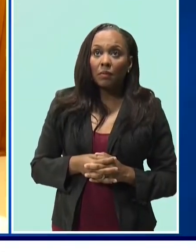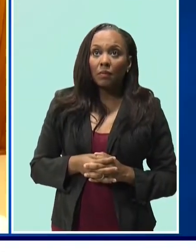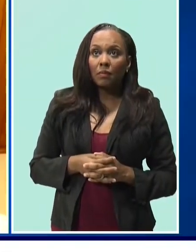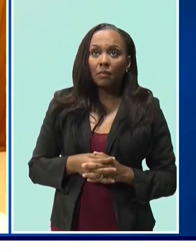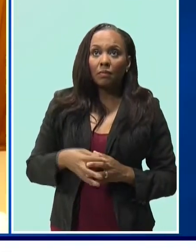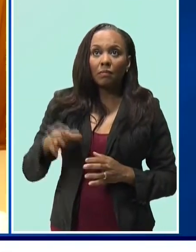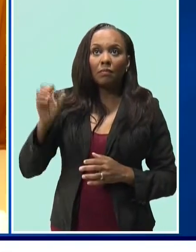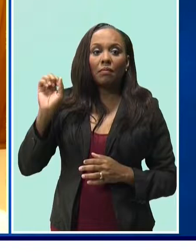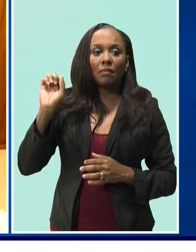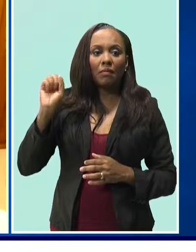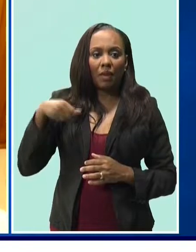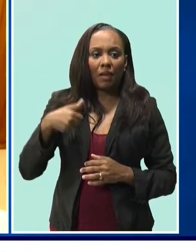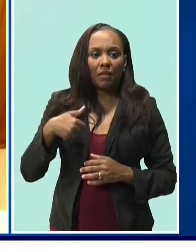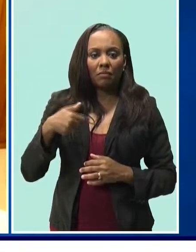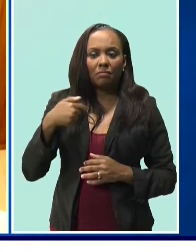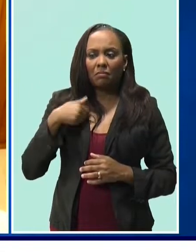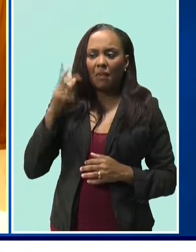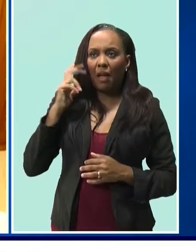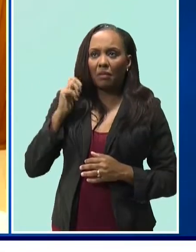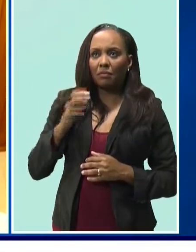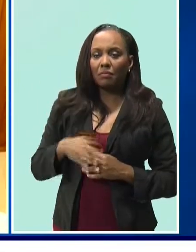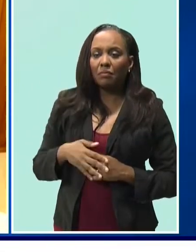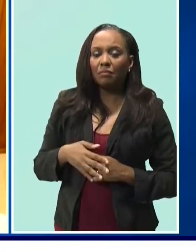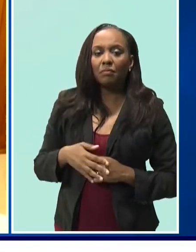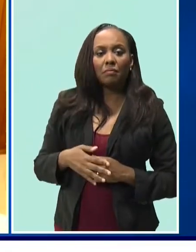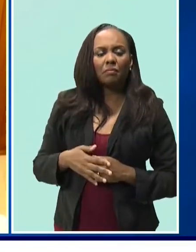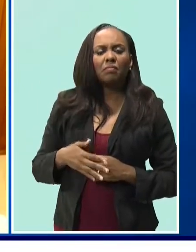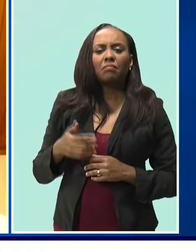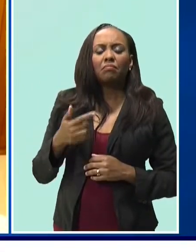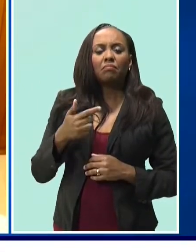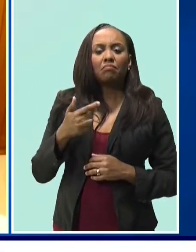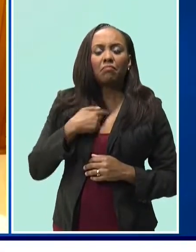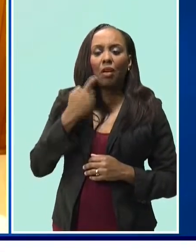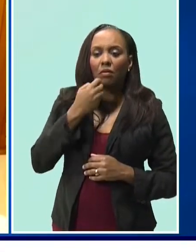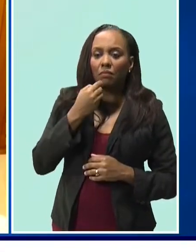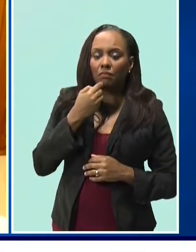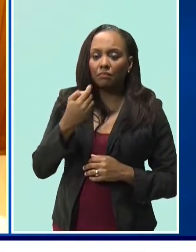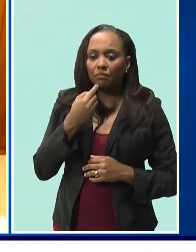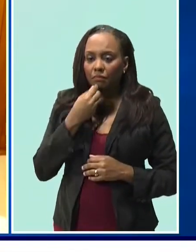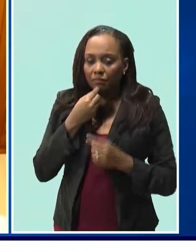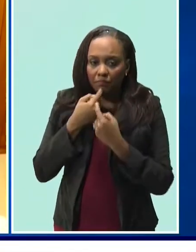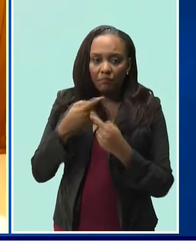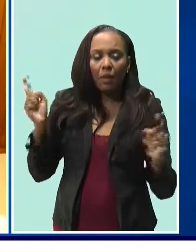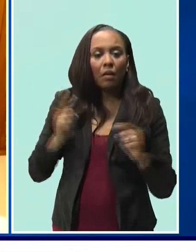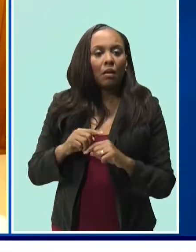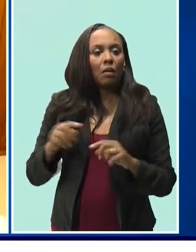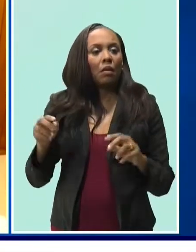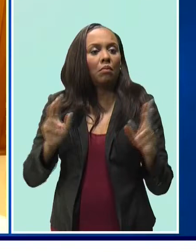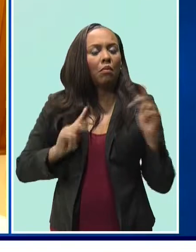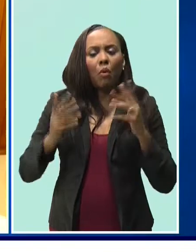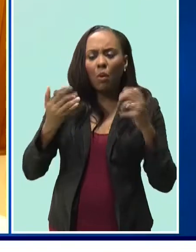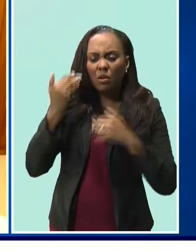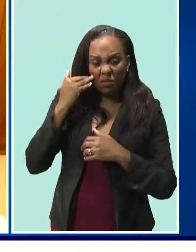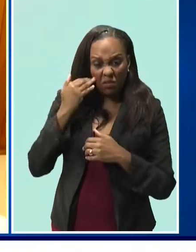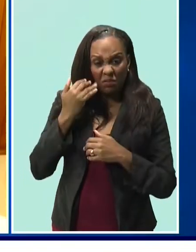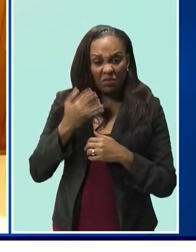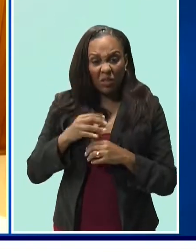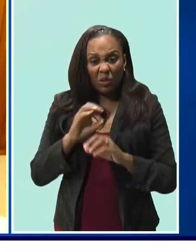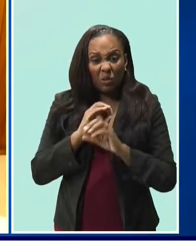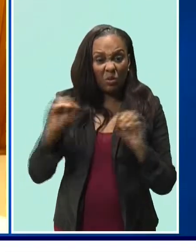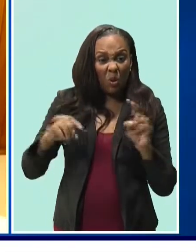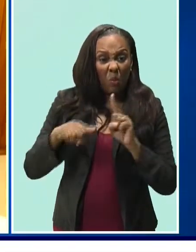Yes, I am. Okay, wonderful. Gentlemen, of course, as I just said, everyone is wondering if we've reached 7th straight day with